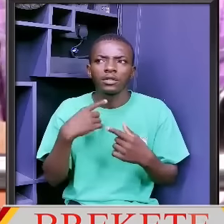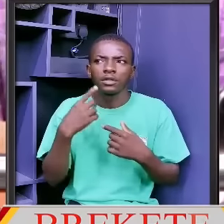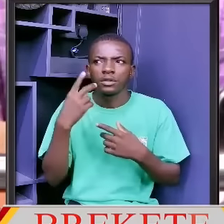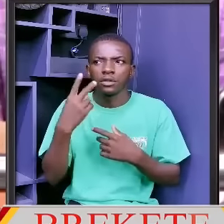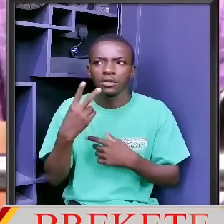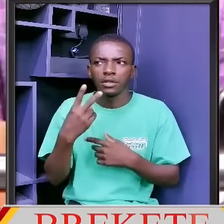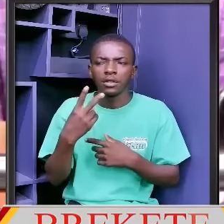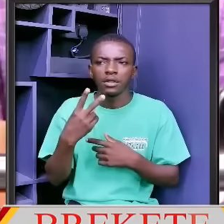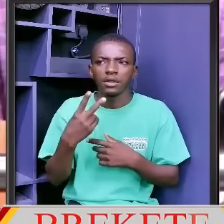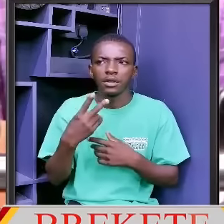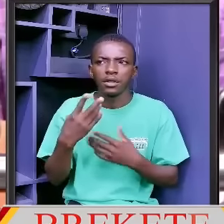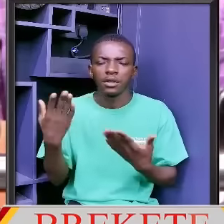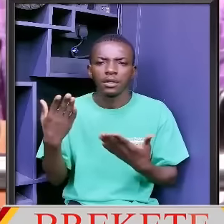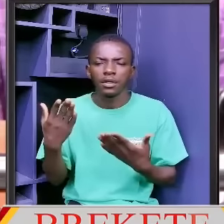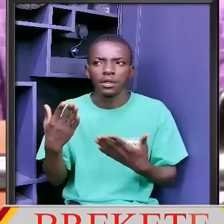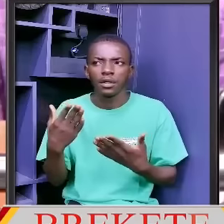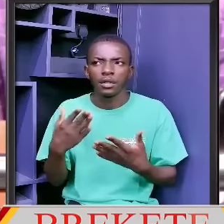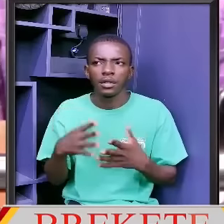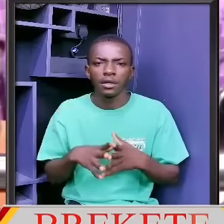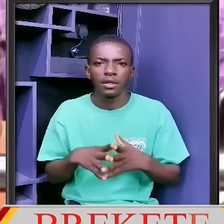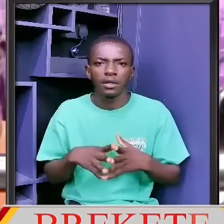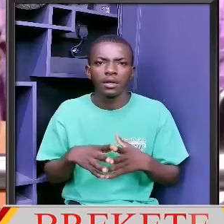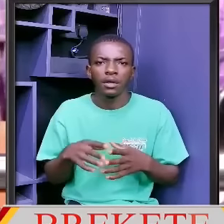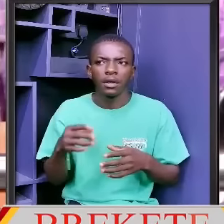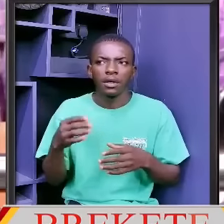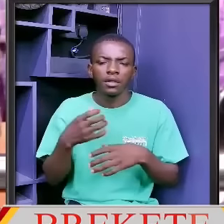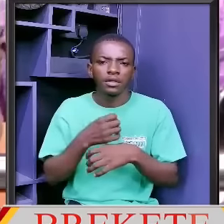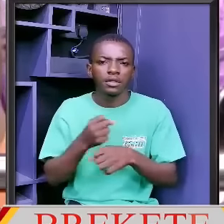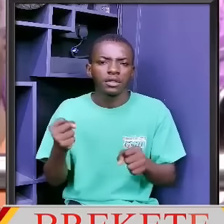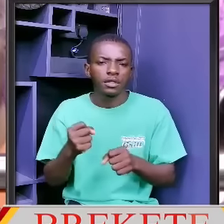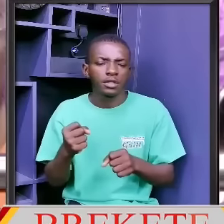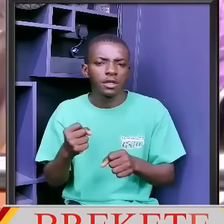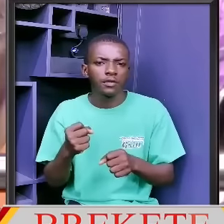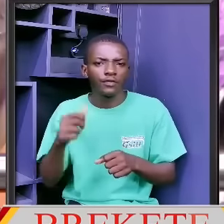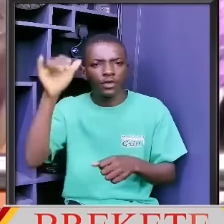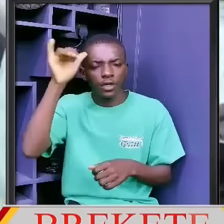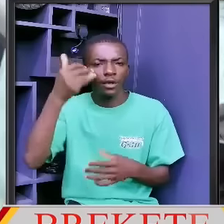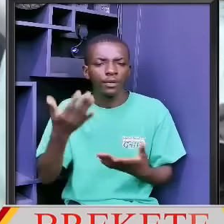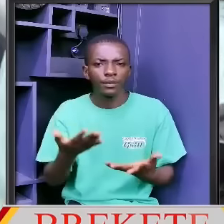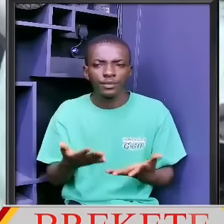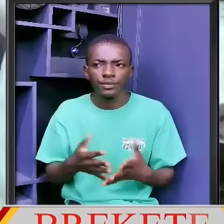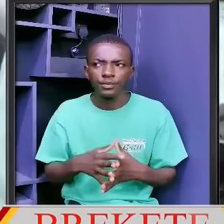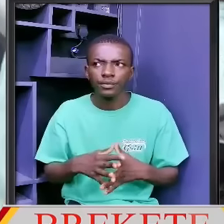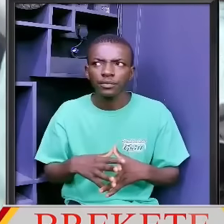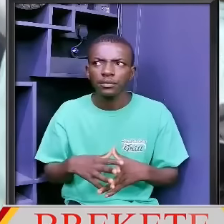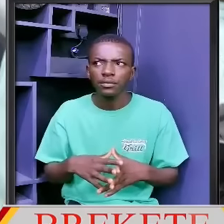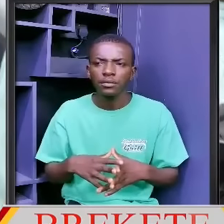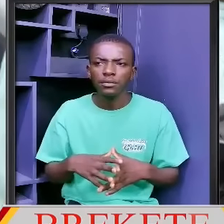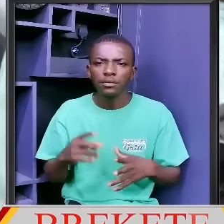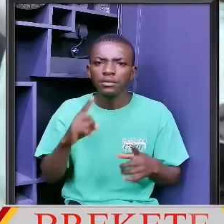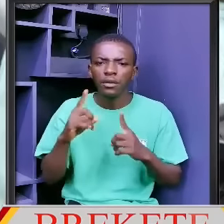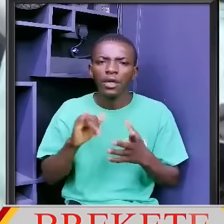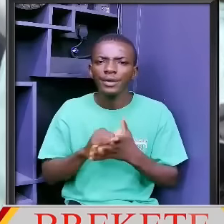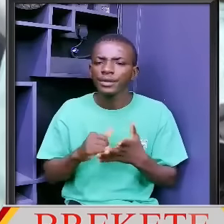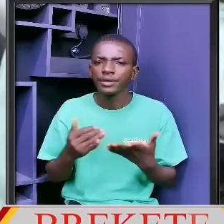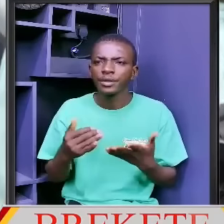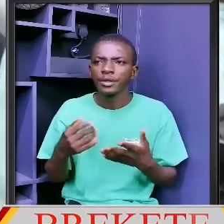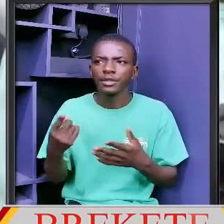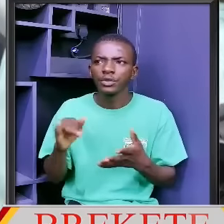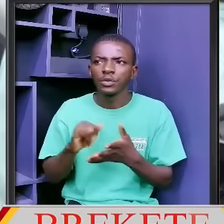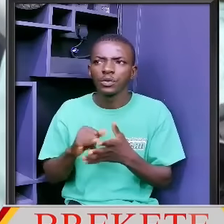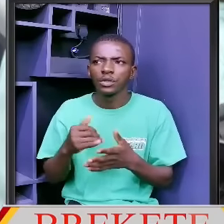feed and this thing protect the cow, they no go see the cow. Now you come to say to